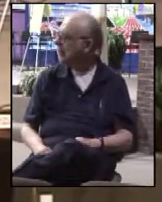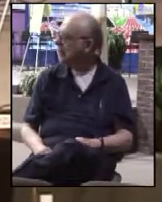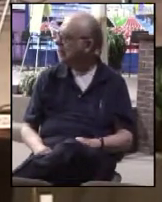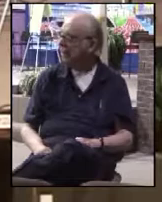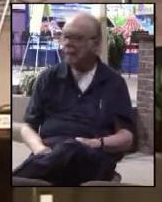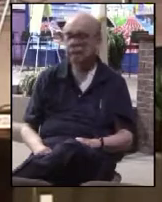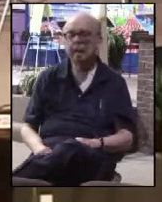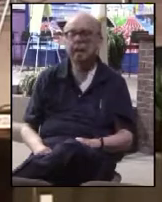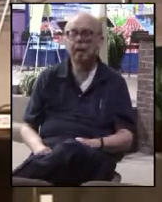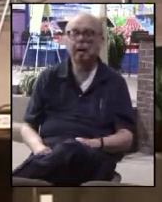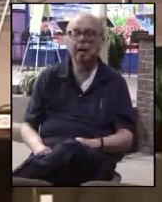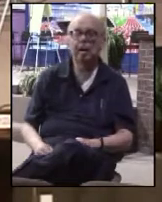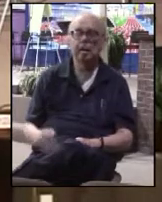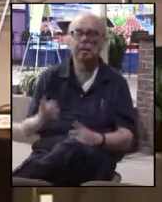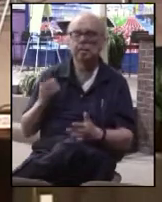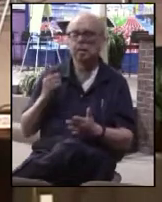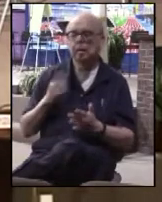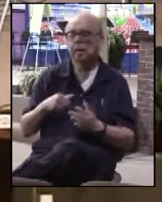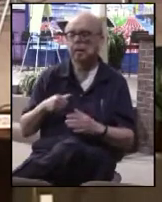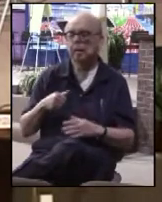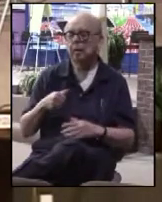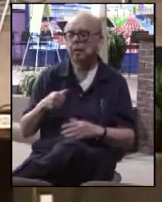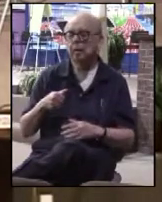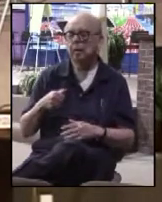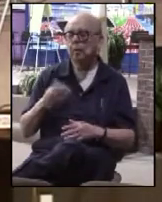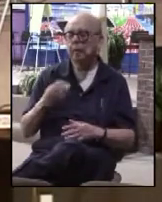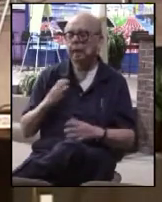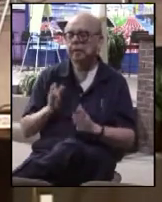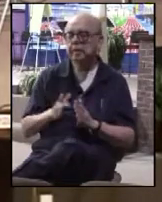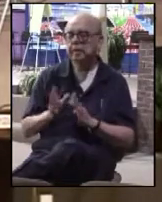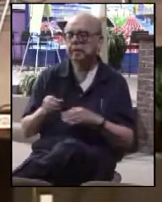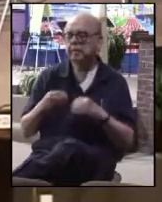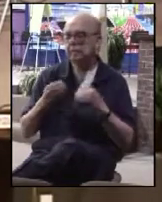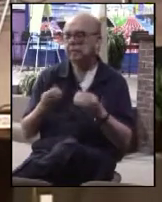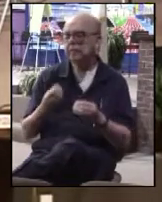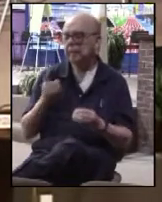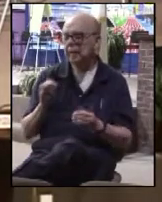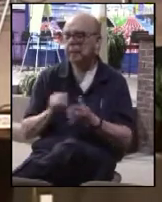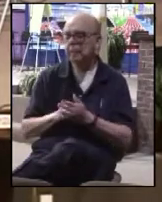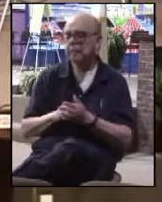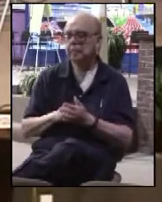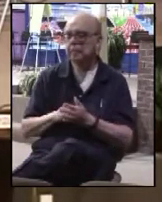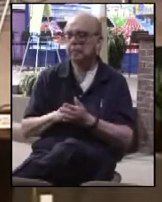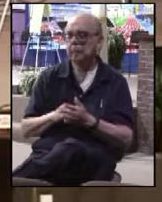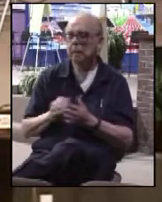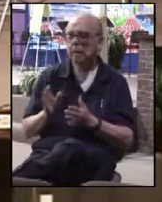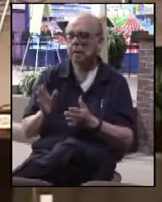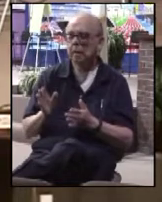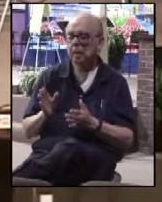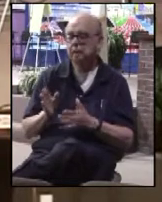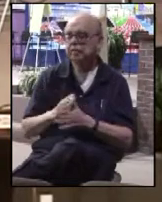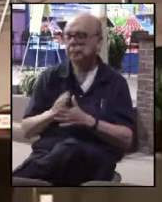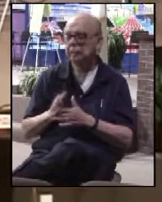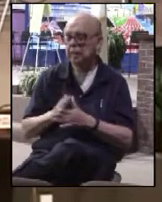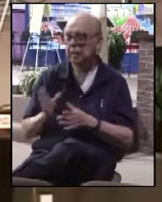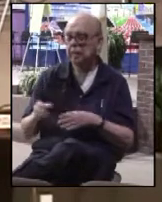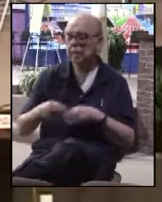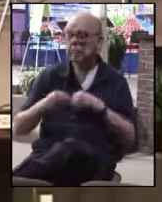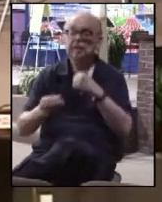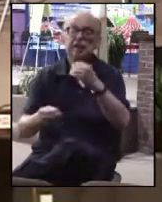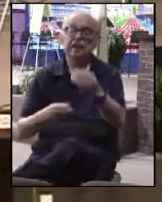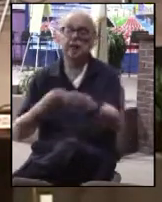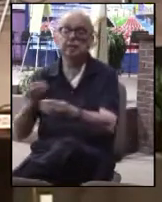but what did he give you that love for to share it to give it away